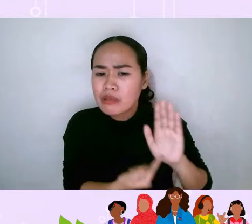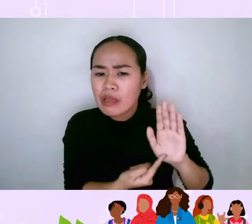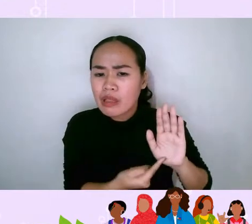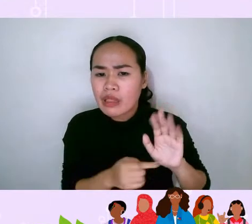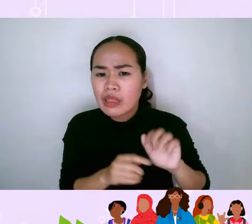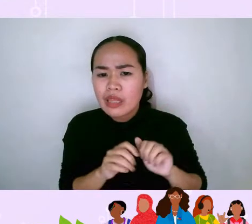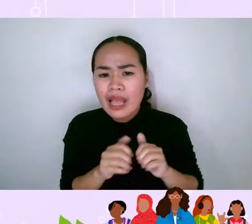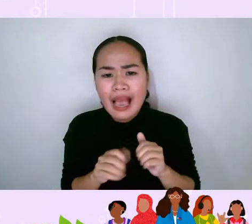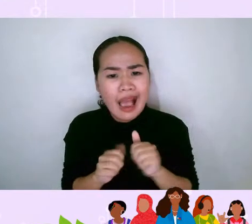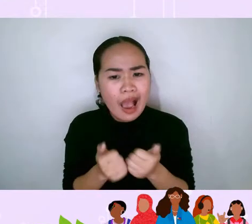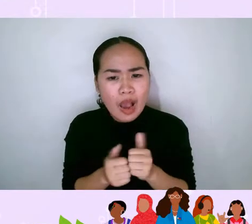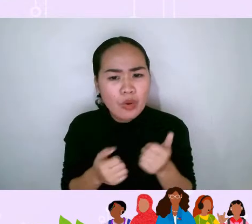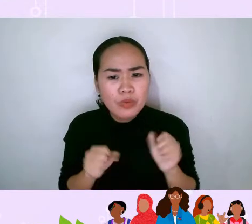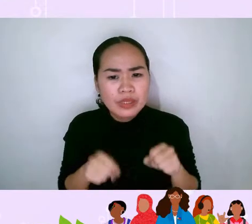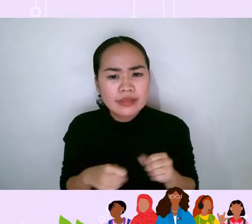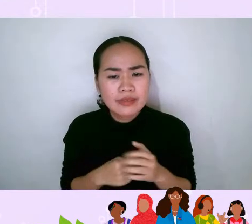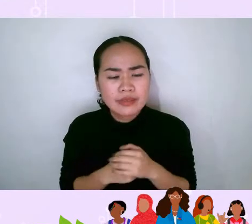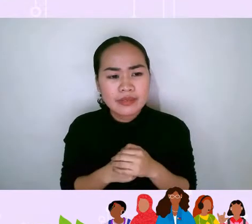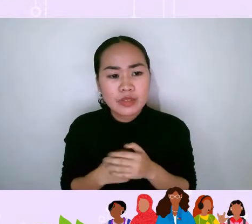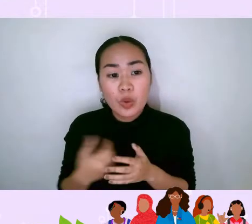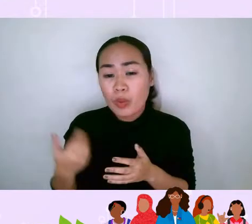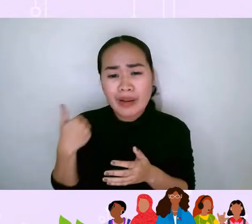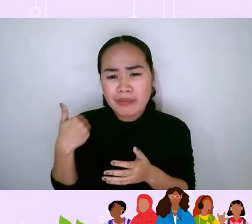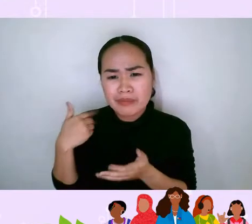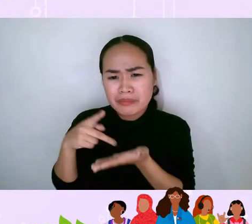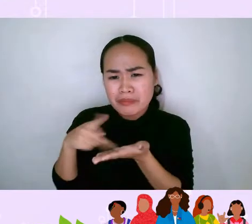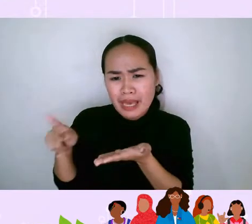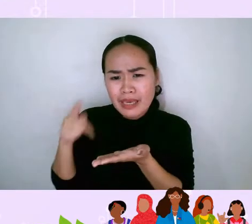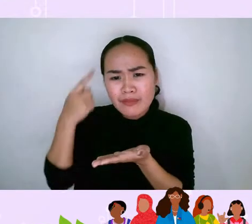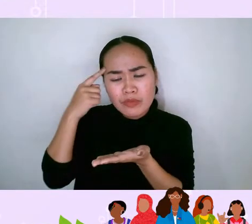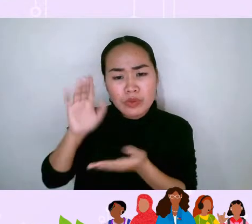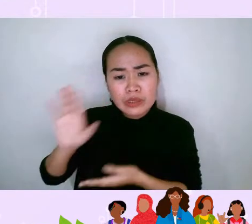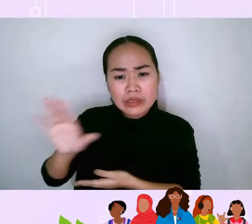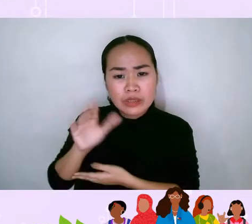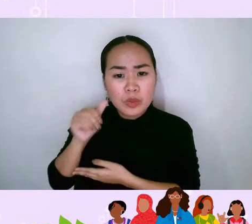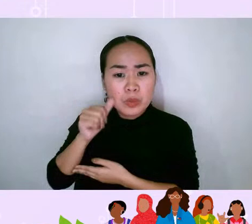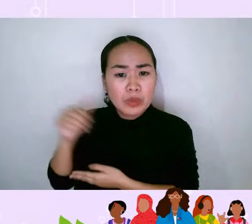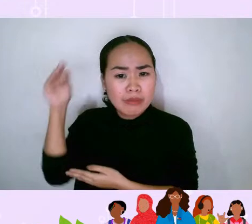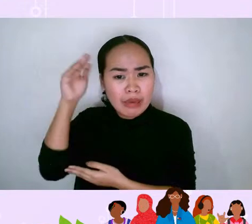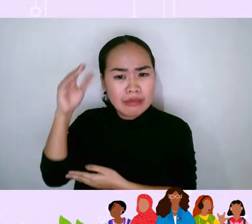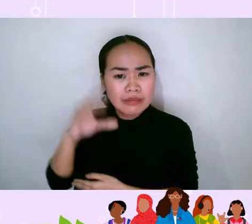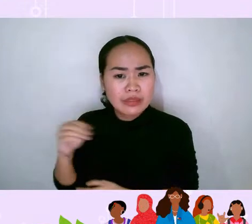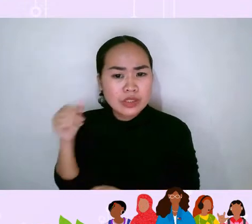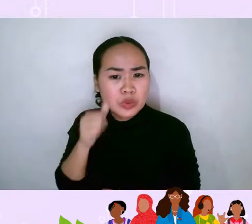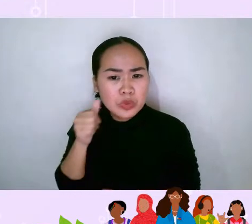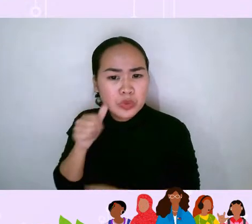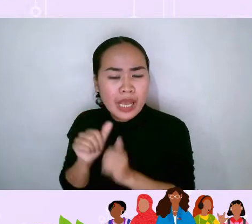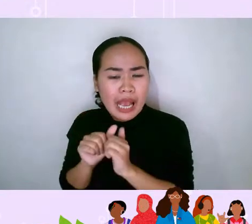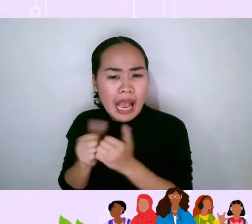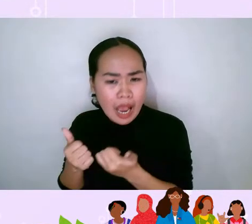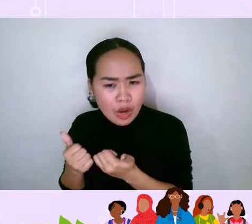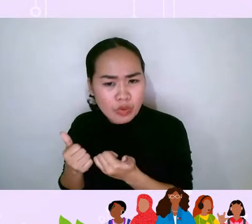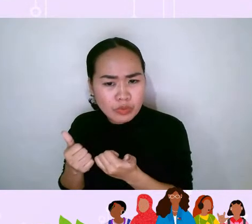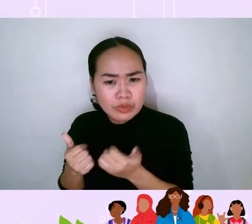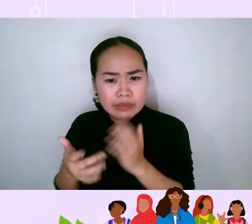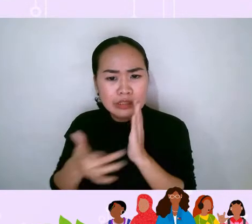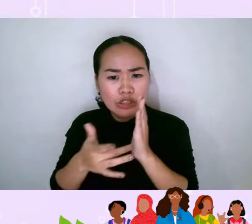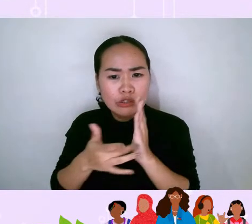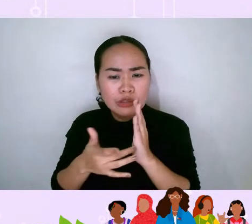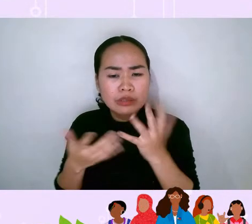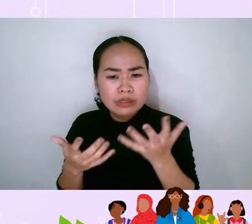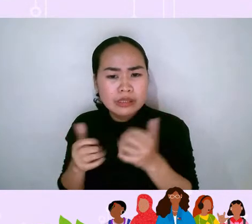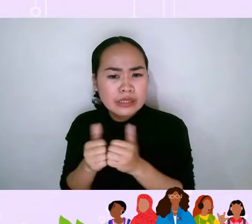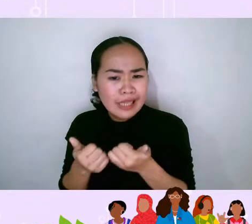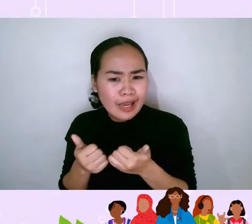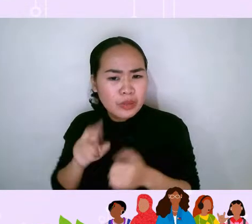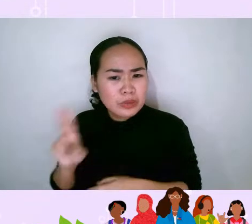care work that may hinder women and girls to hone technology-related skills with their time spent on household